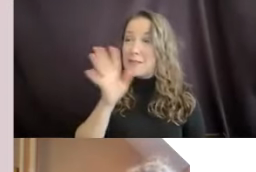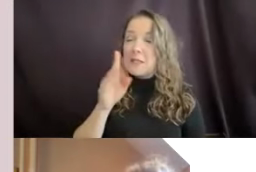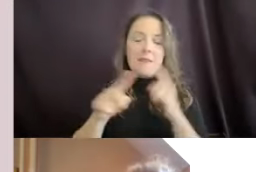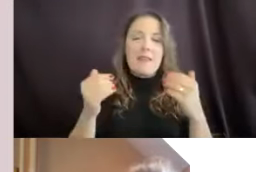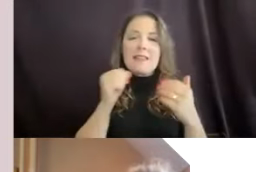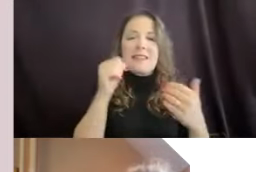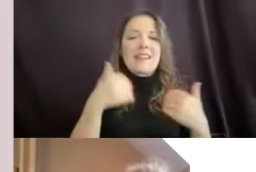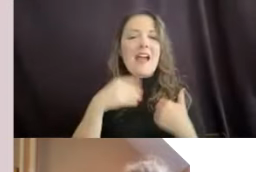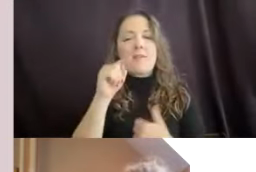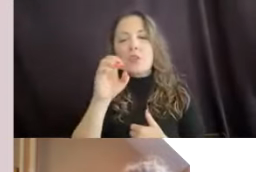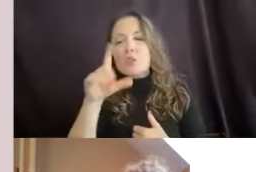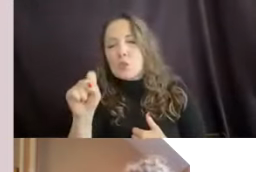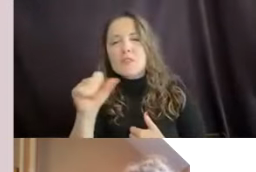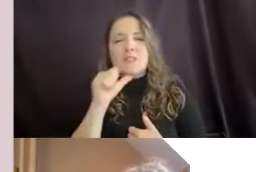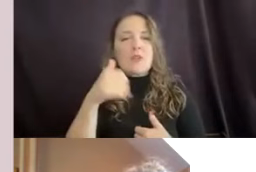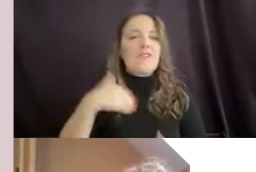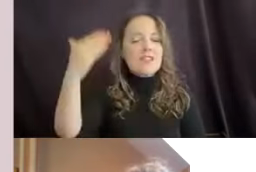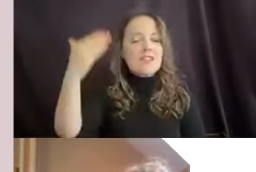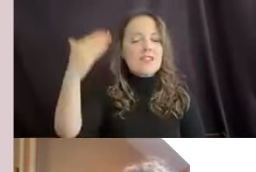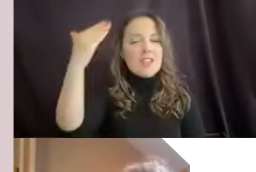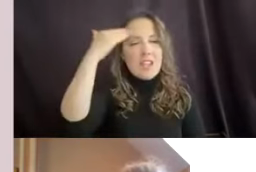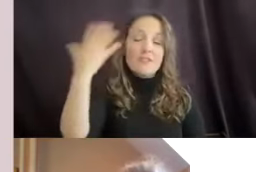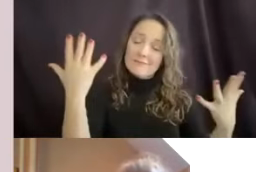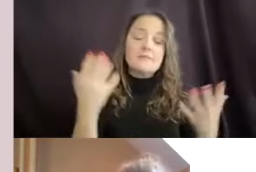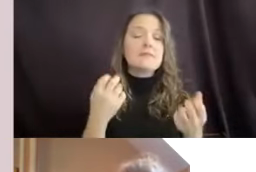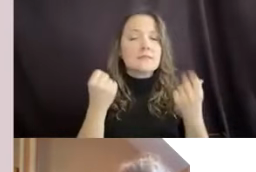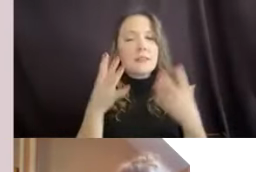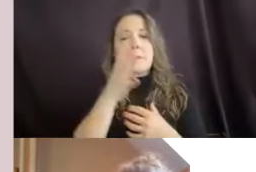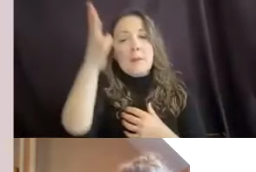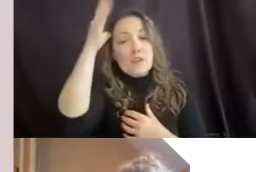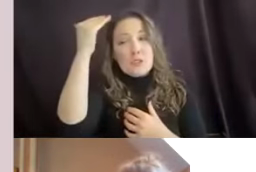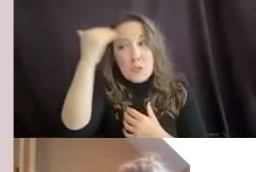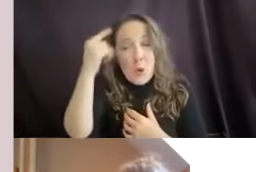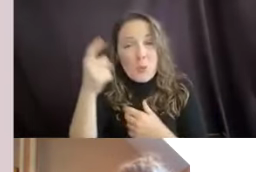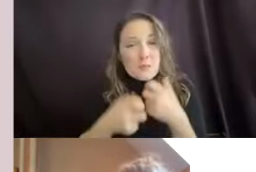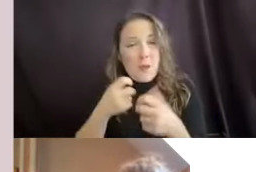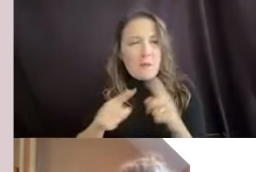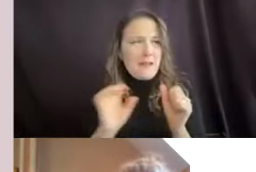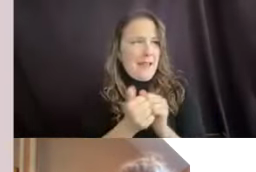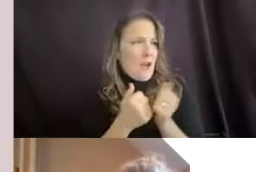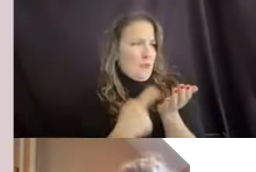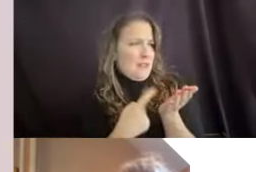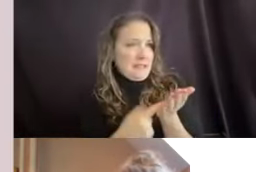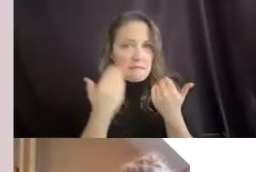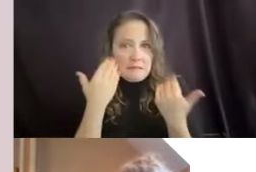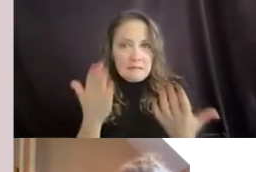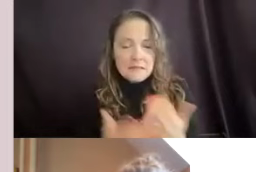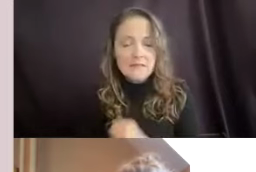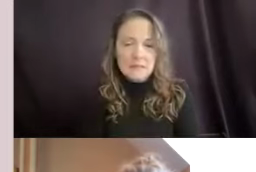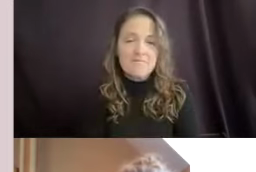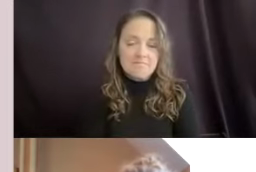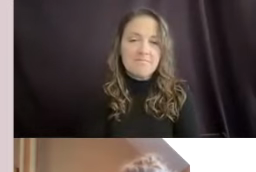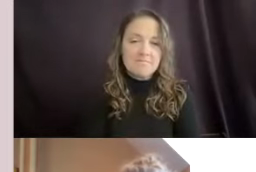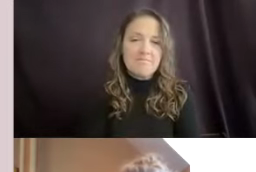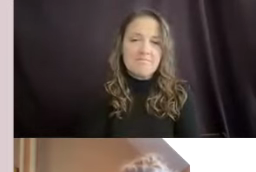That's huge. A lot of parents know that this is a problem, but they just don't know how to talk about it. So it's